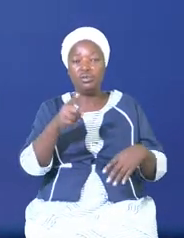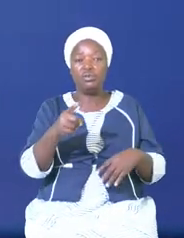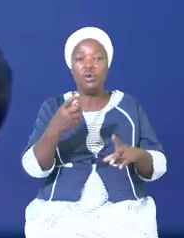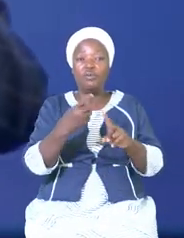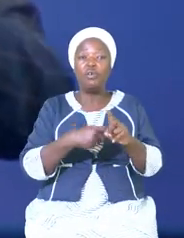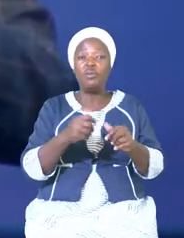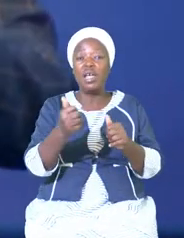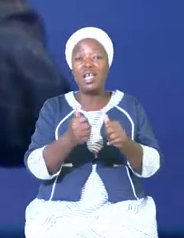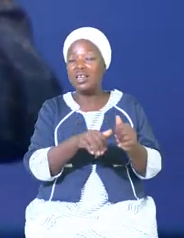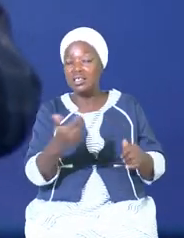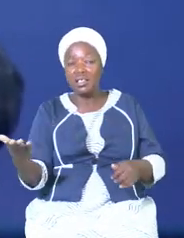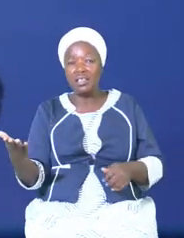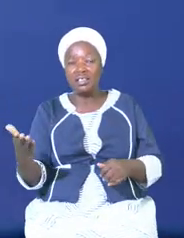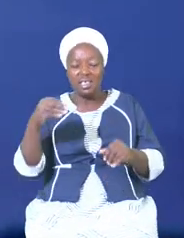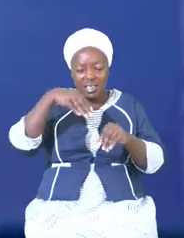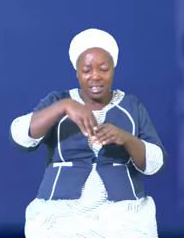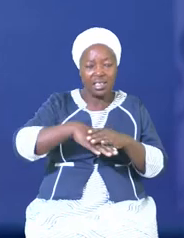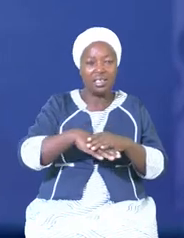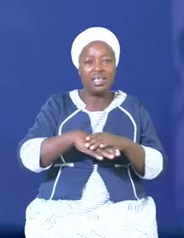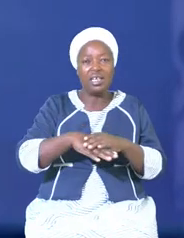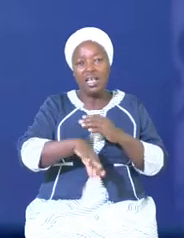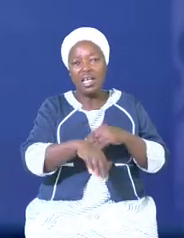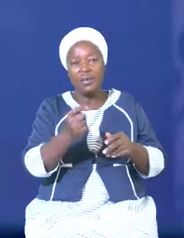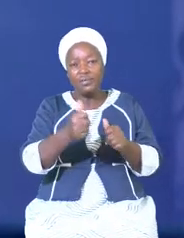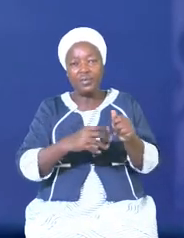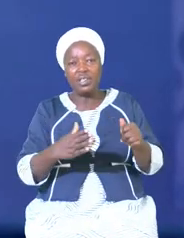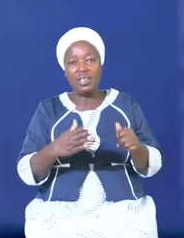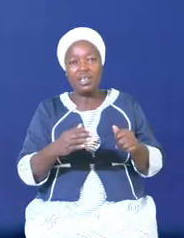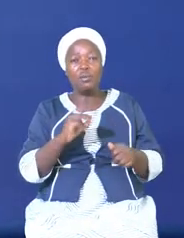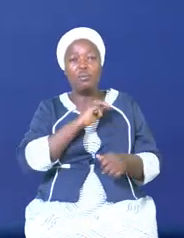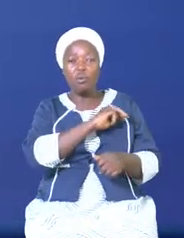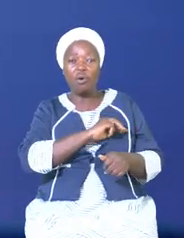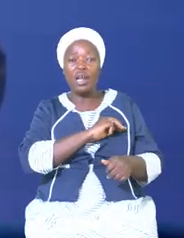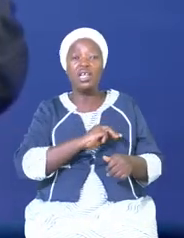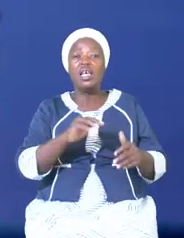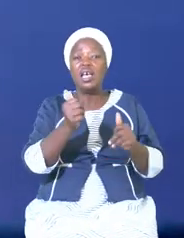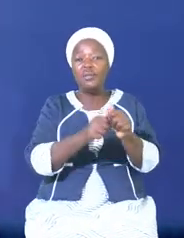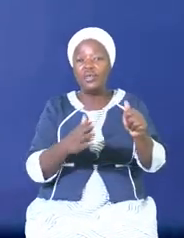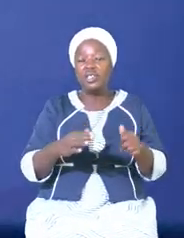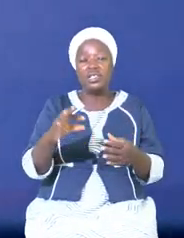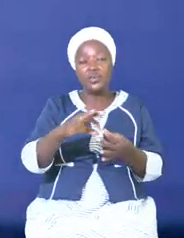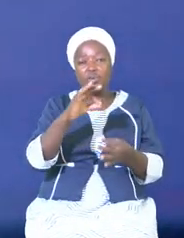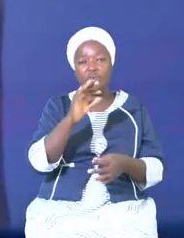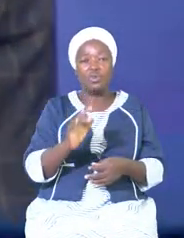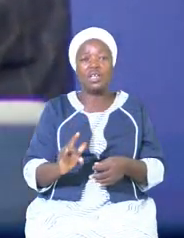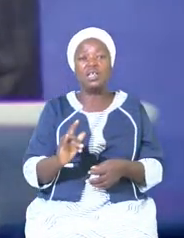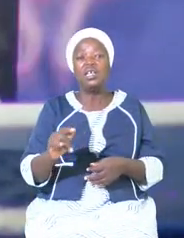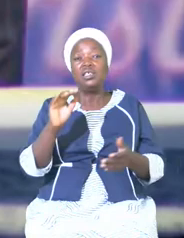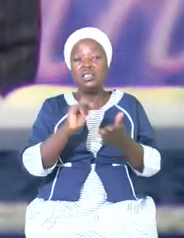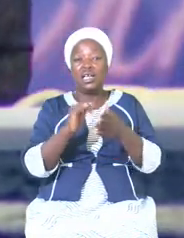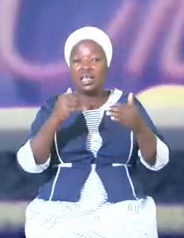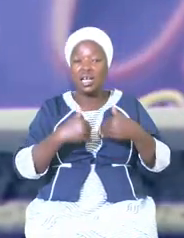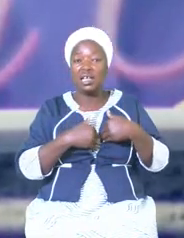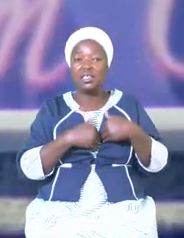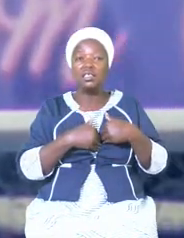everything internally, everything morally, everything spiritually that had had